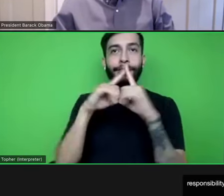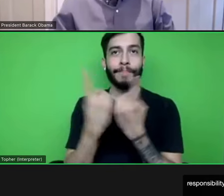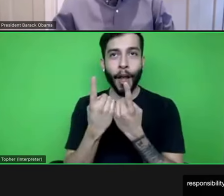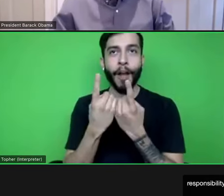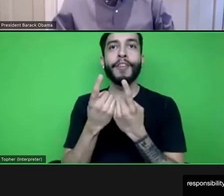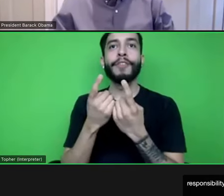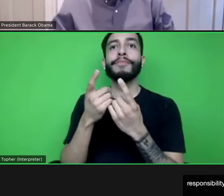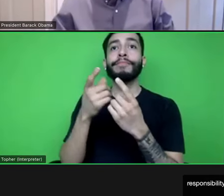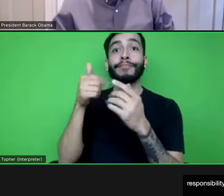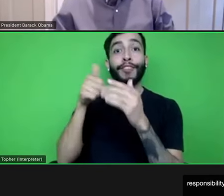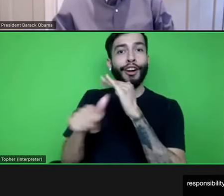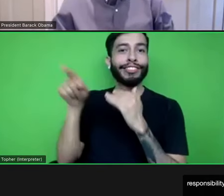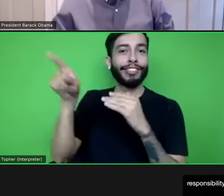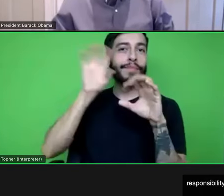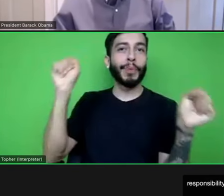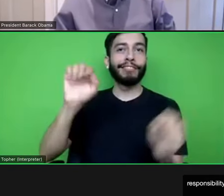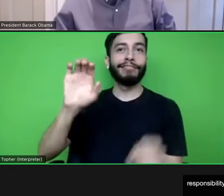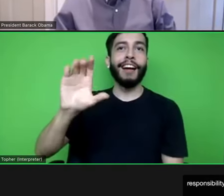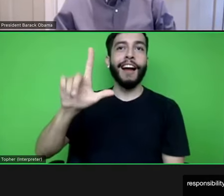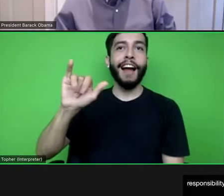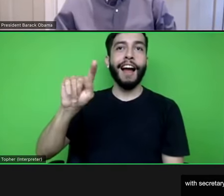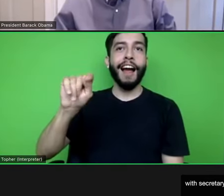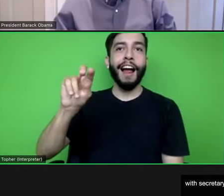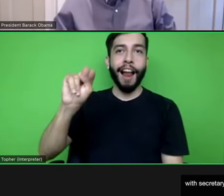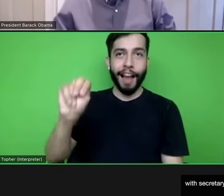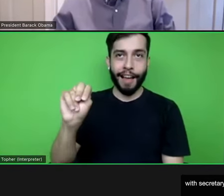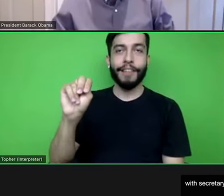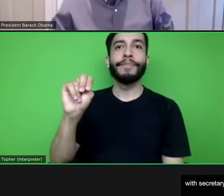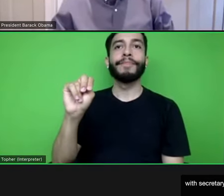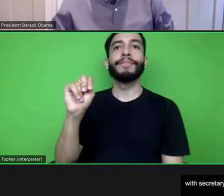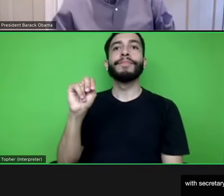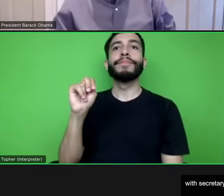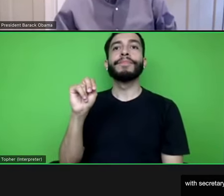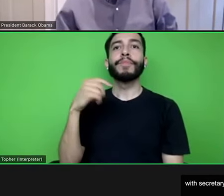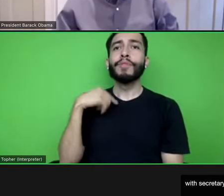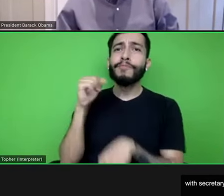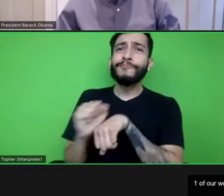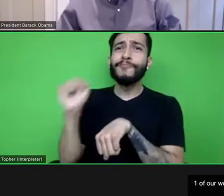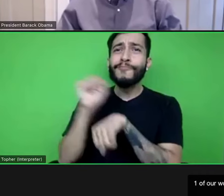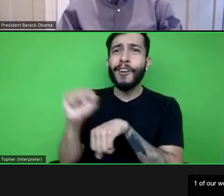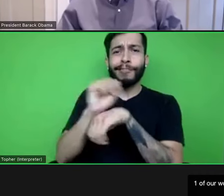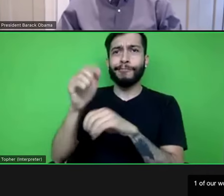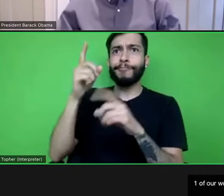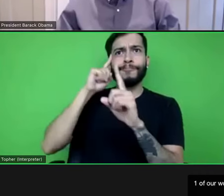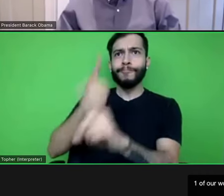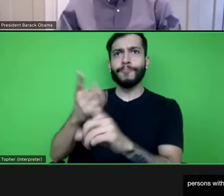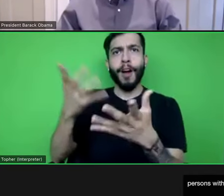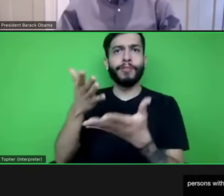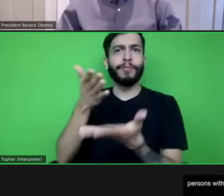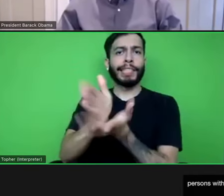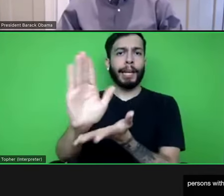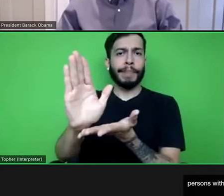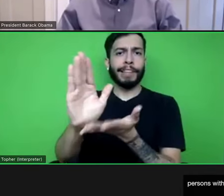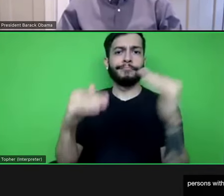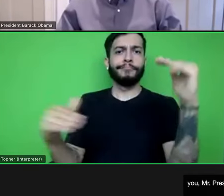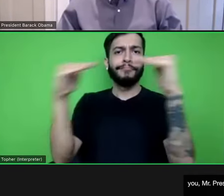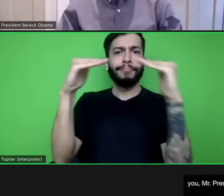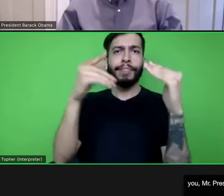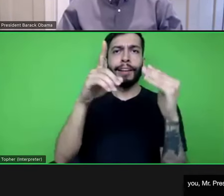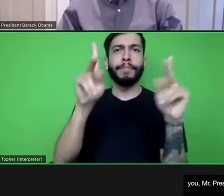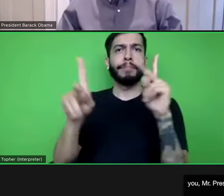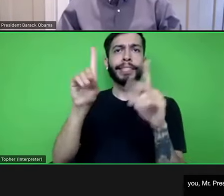work was on the Convention on the Rights of Persons with Disabilities, which you, Mr. President, signed when you were first in office,